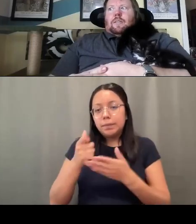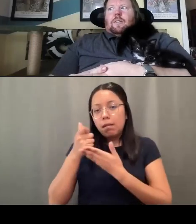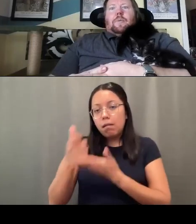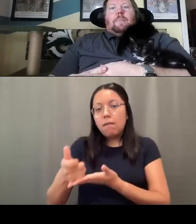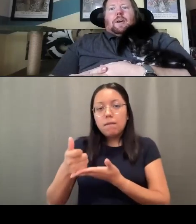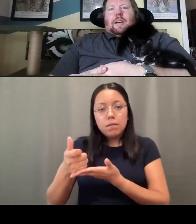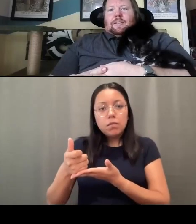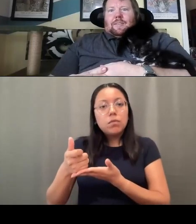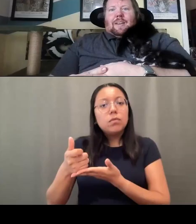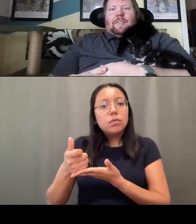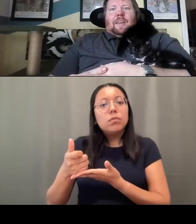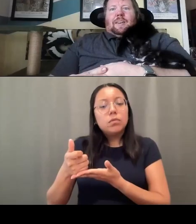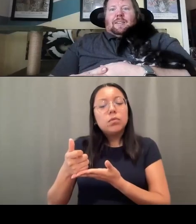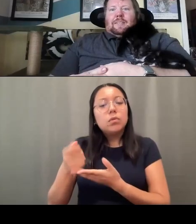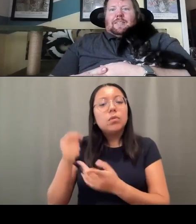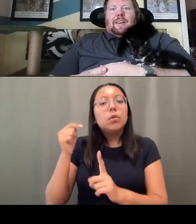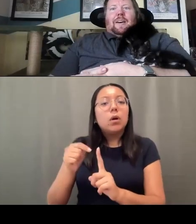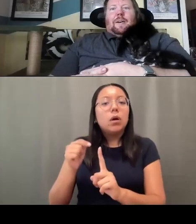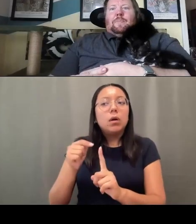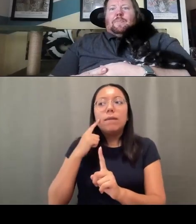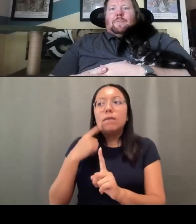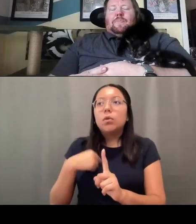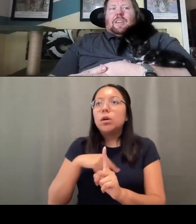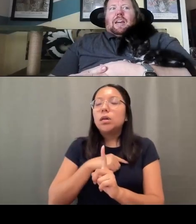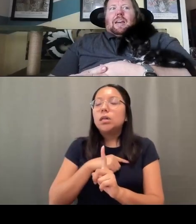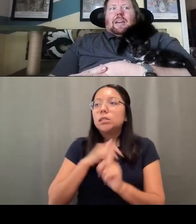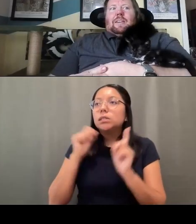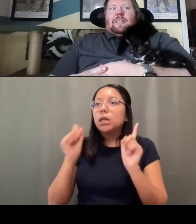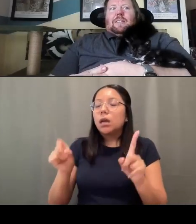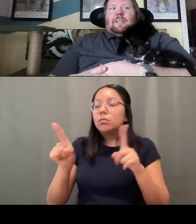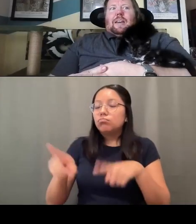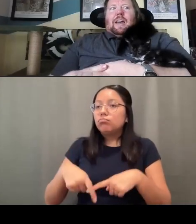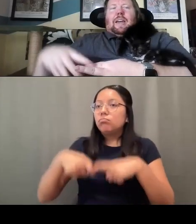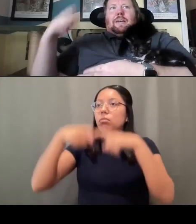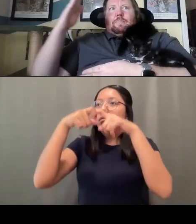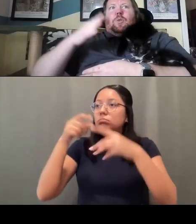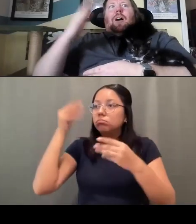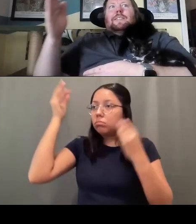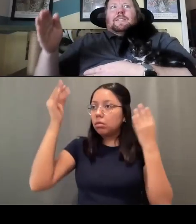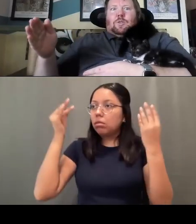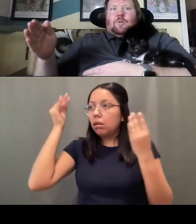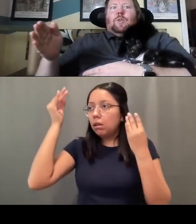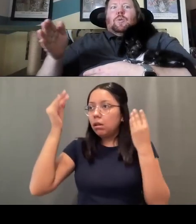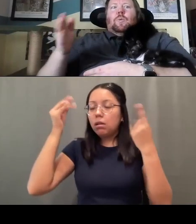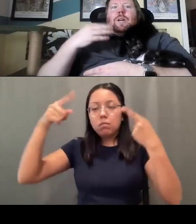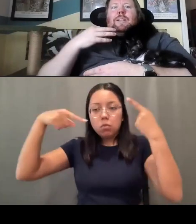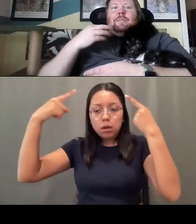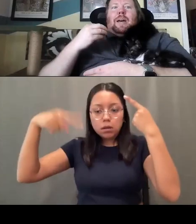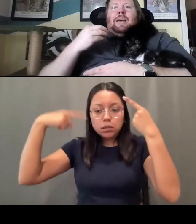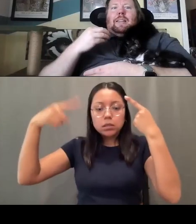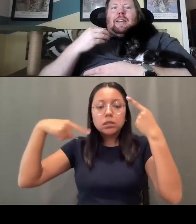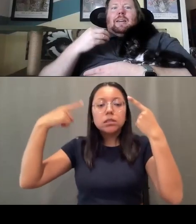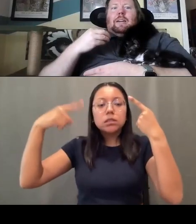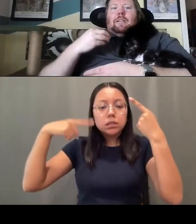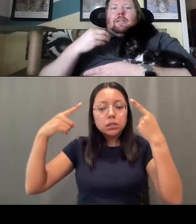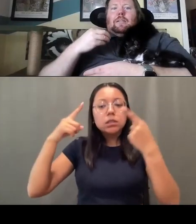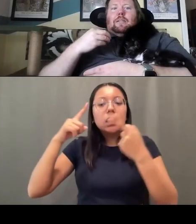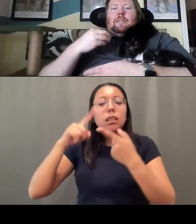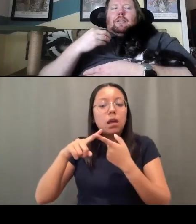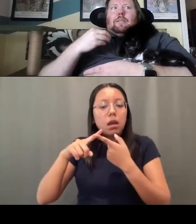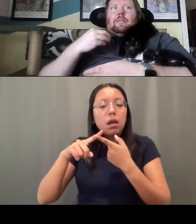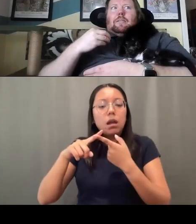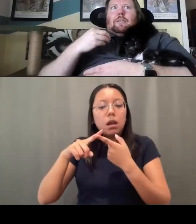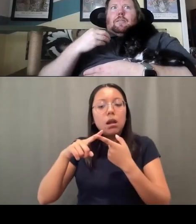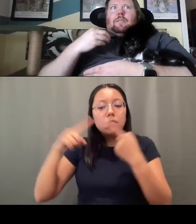like wrap our heads around things, and process through what is my like,